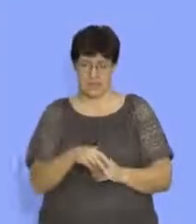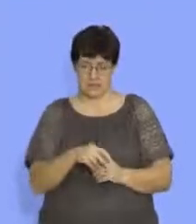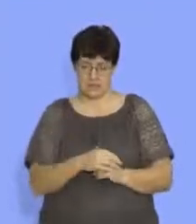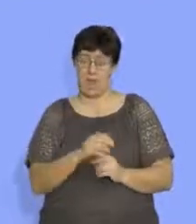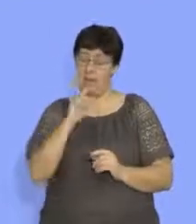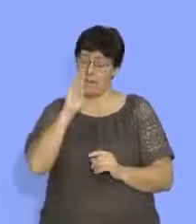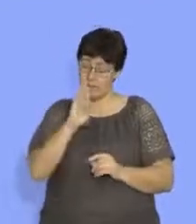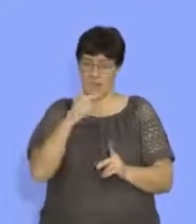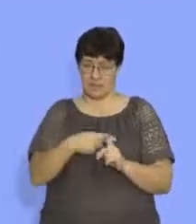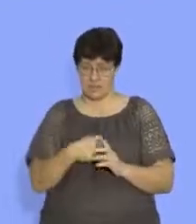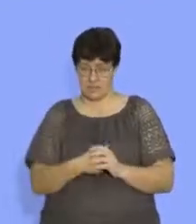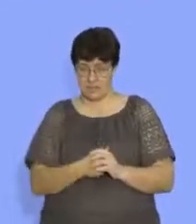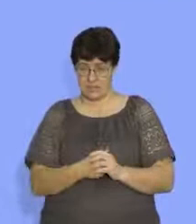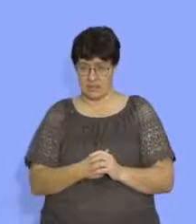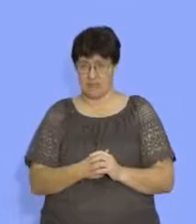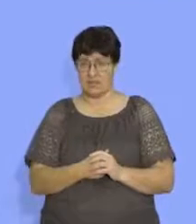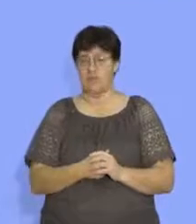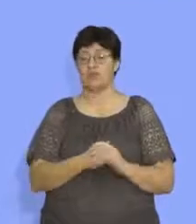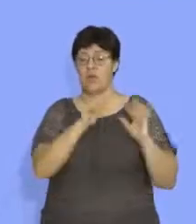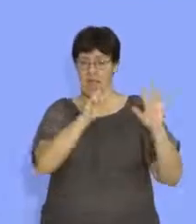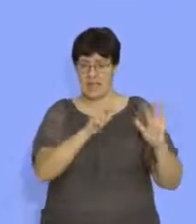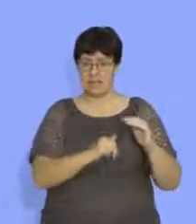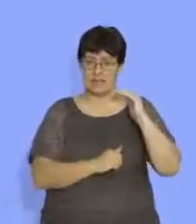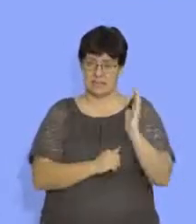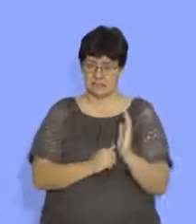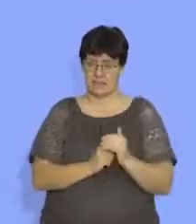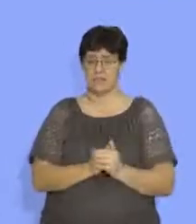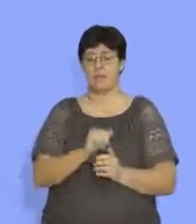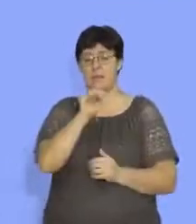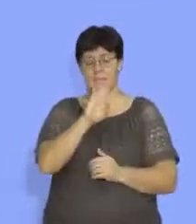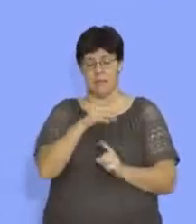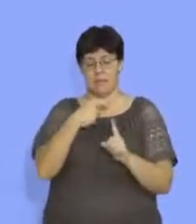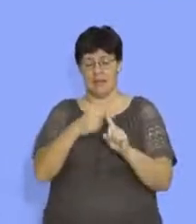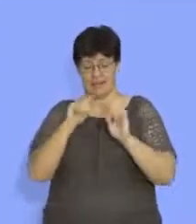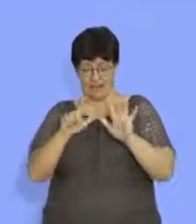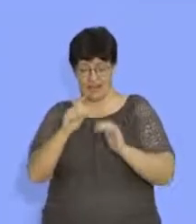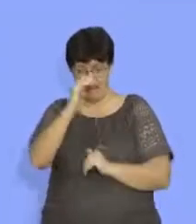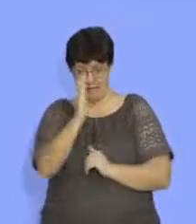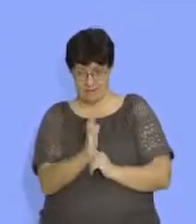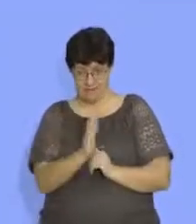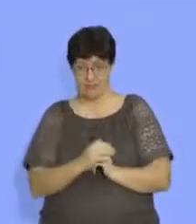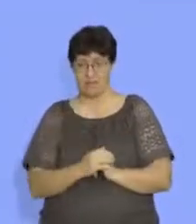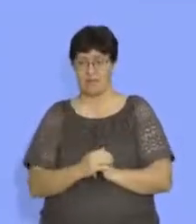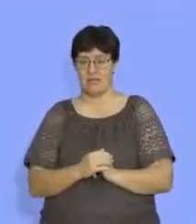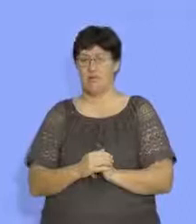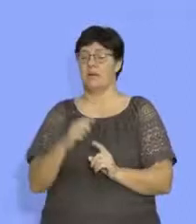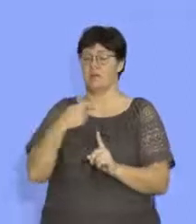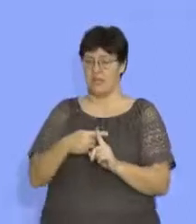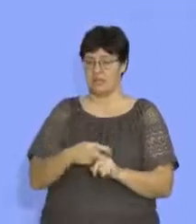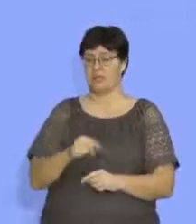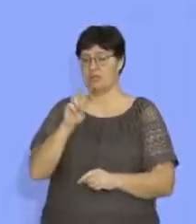B plus the 7. So this will be 8 into B plus